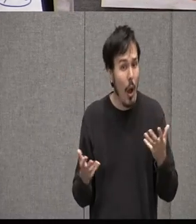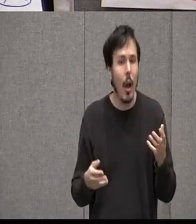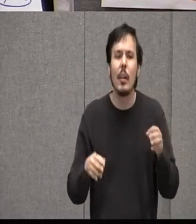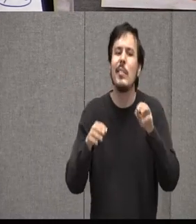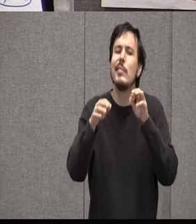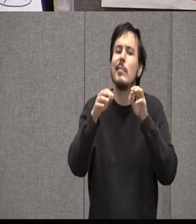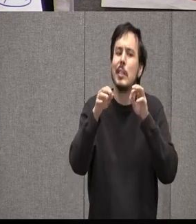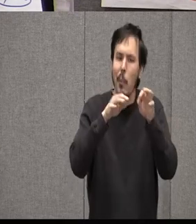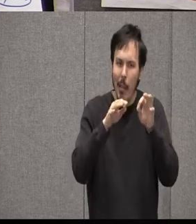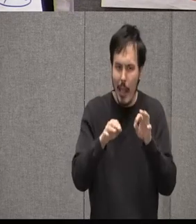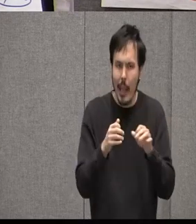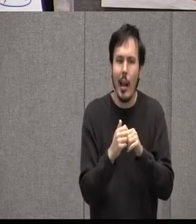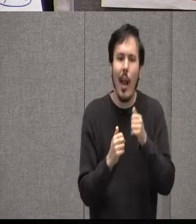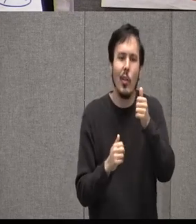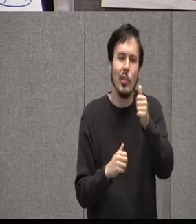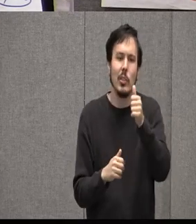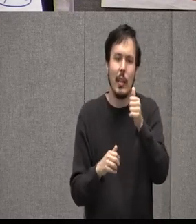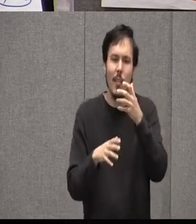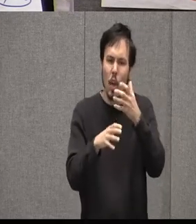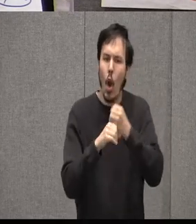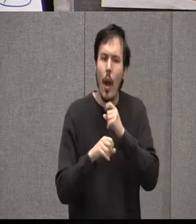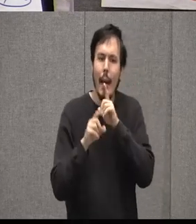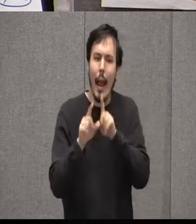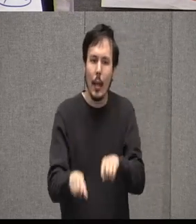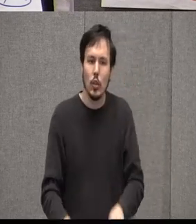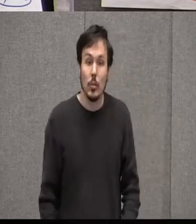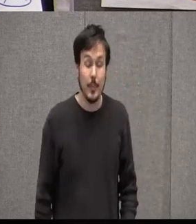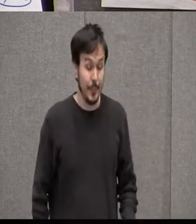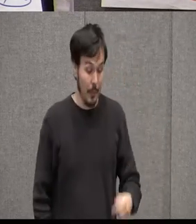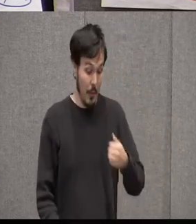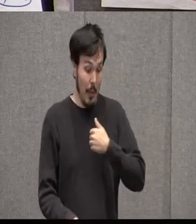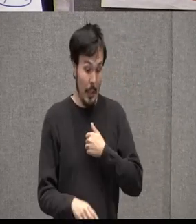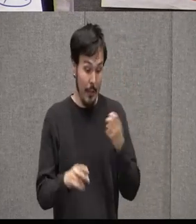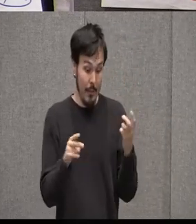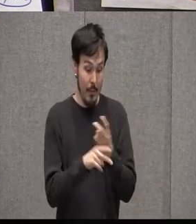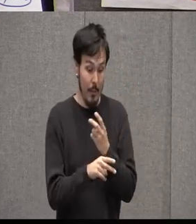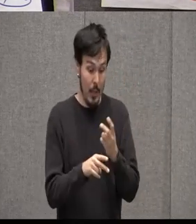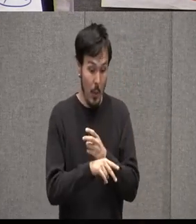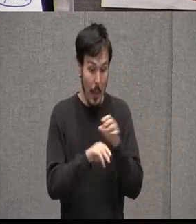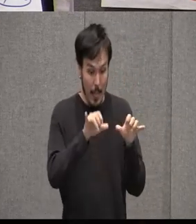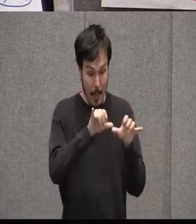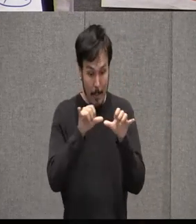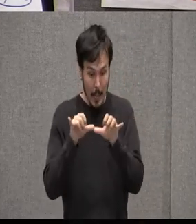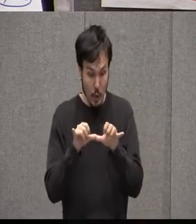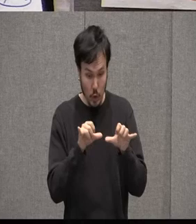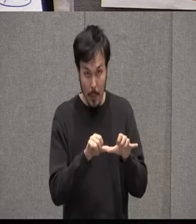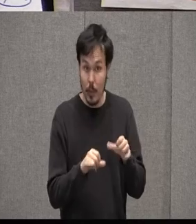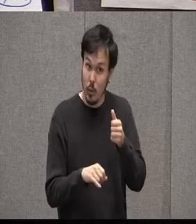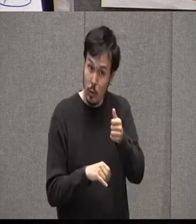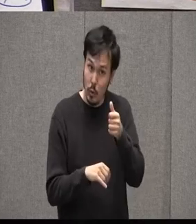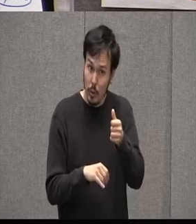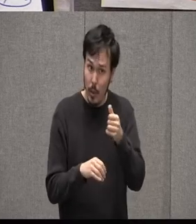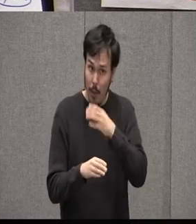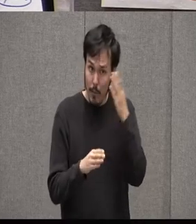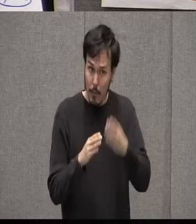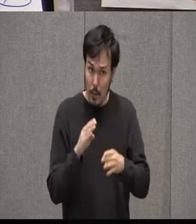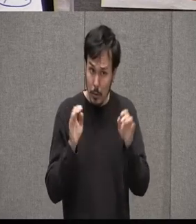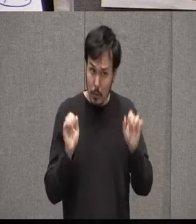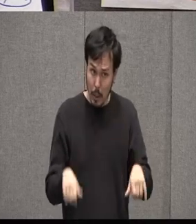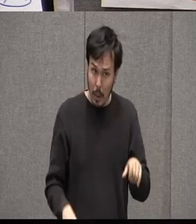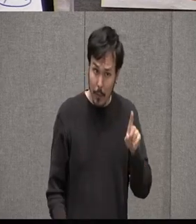we figured it out. So I figured out the measurements, and can you finish that for me? I